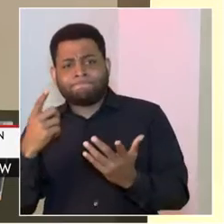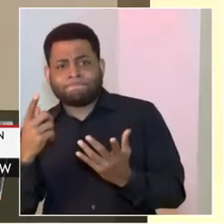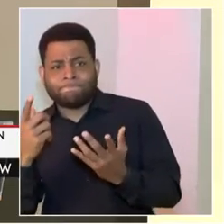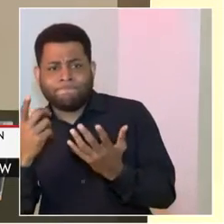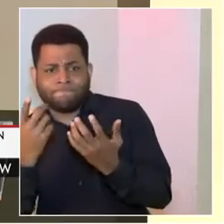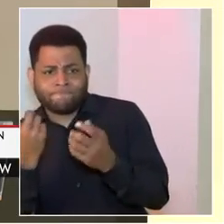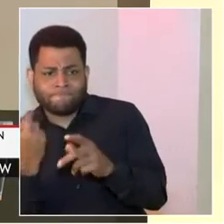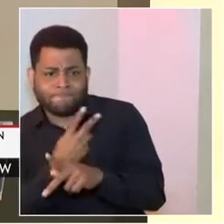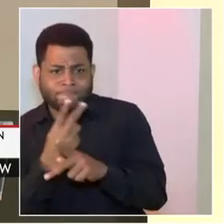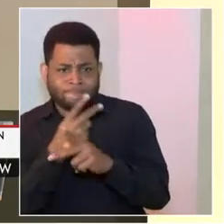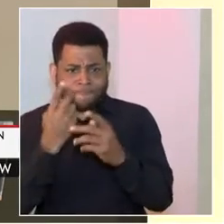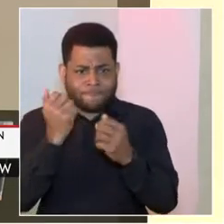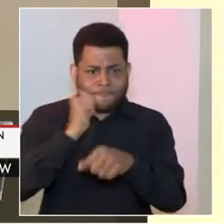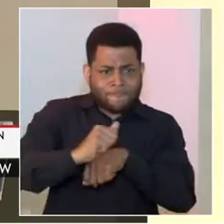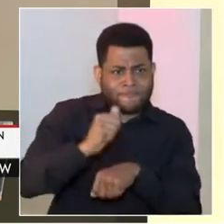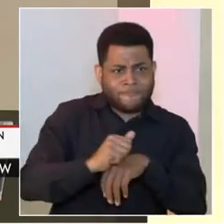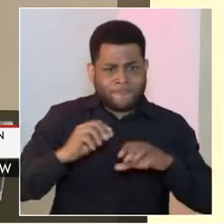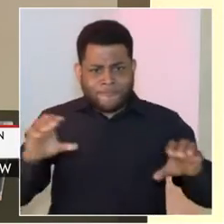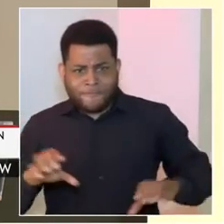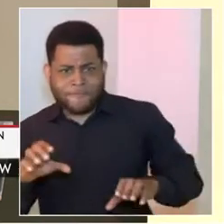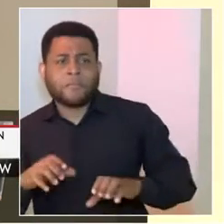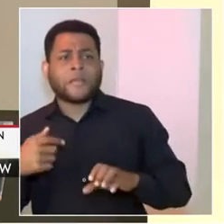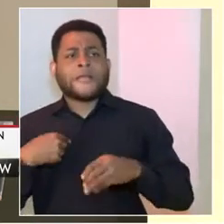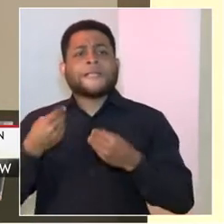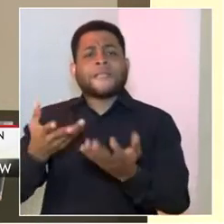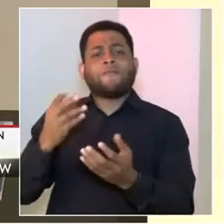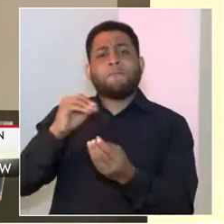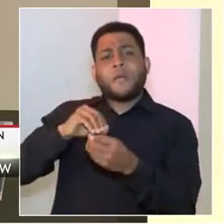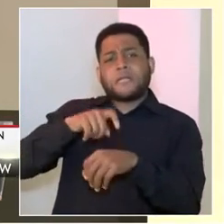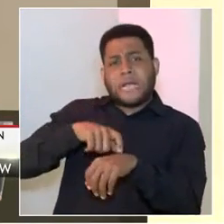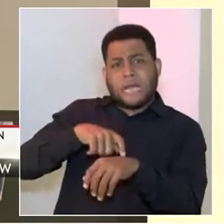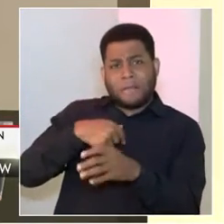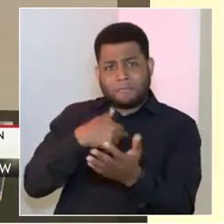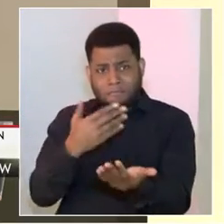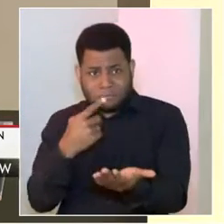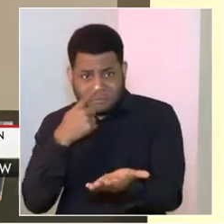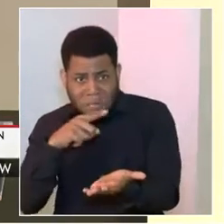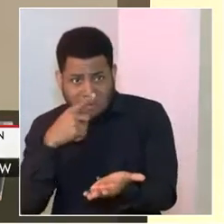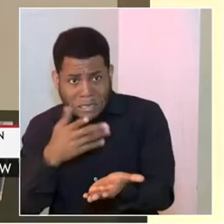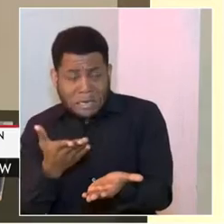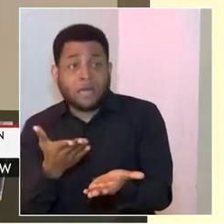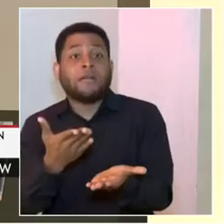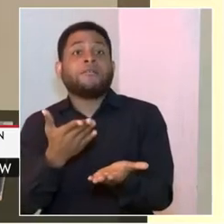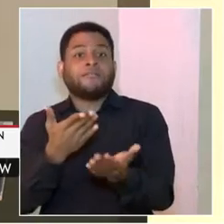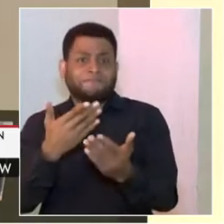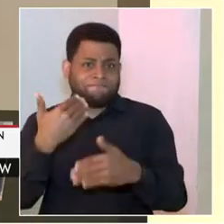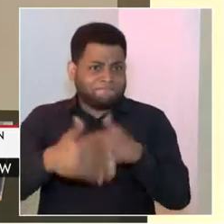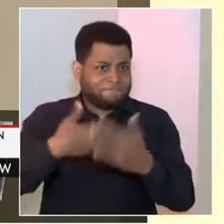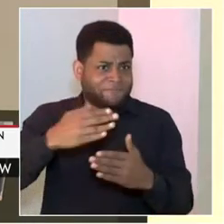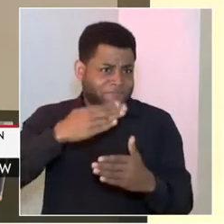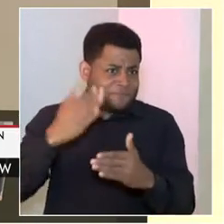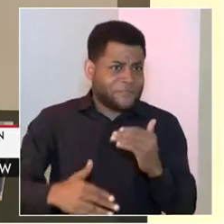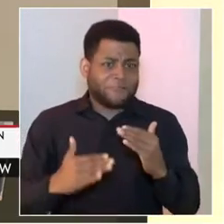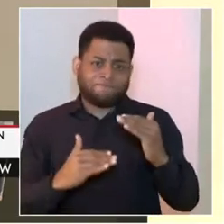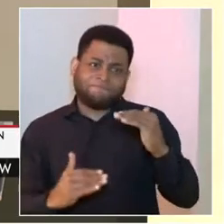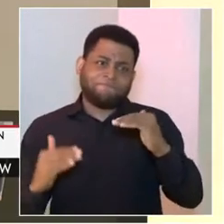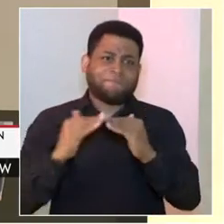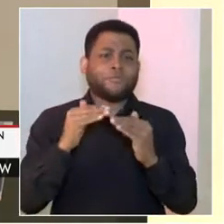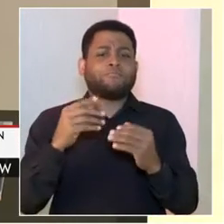I would say they completed the assignment in the way that we thought. We asked them